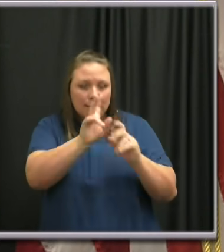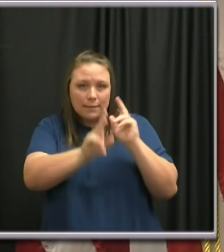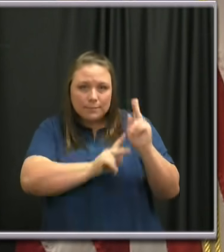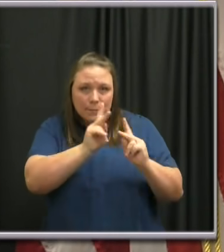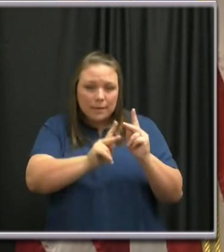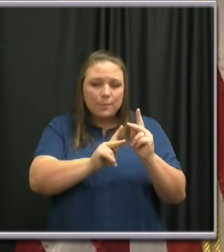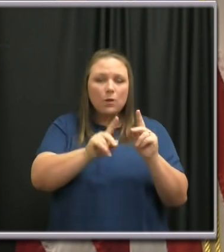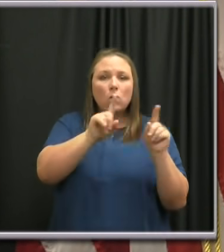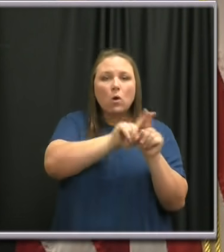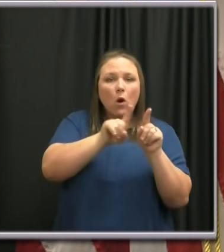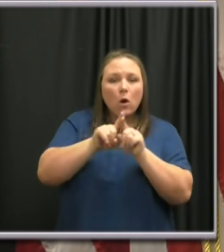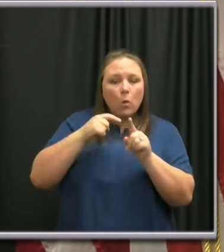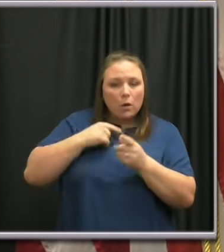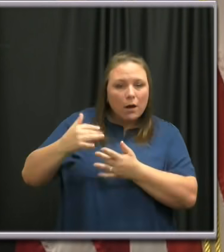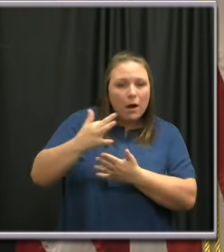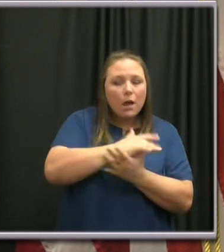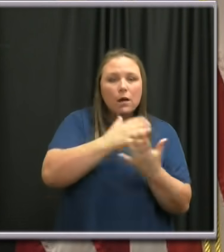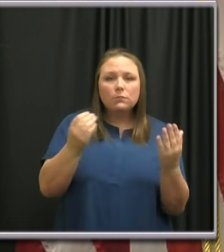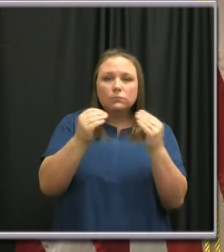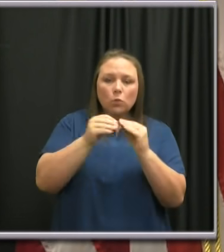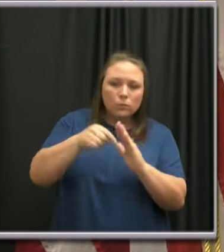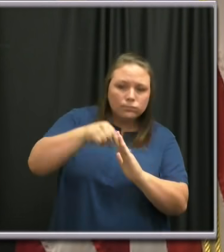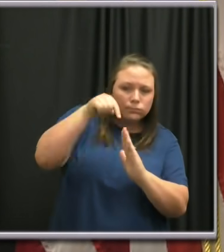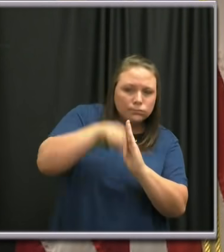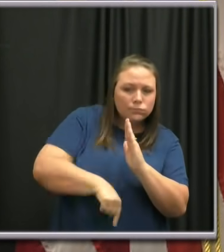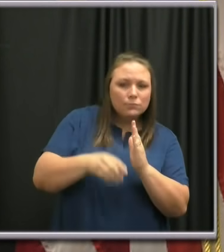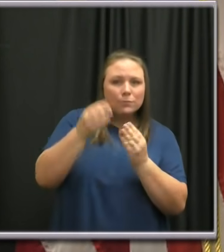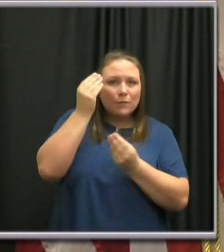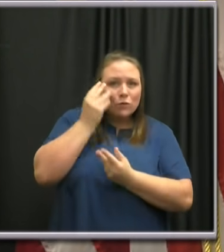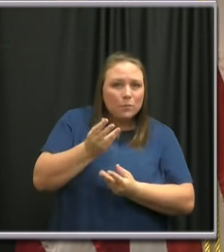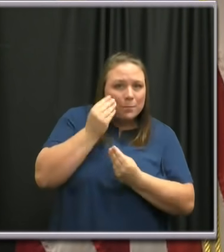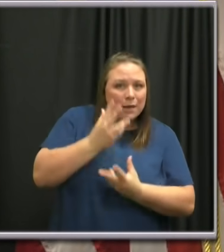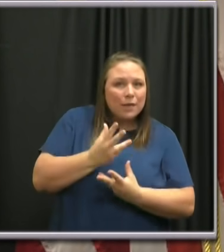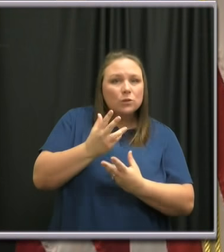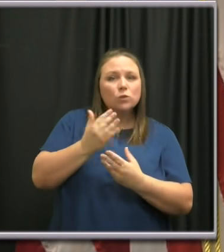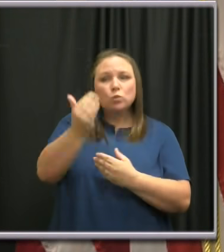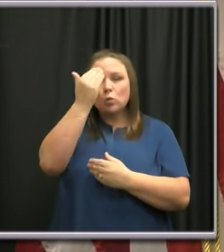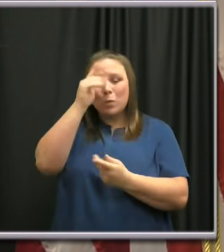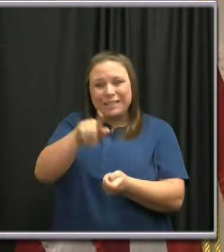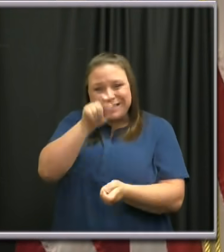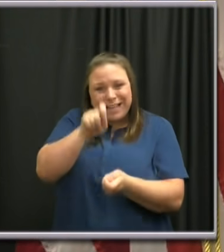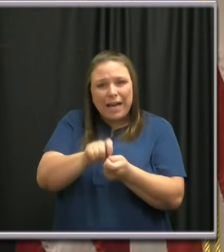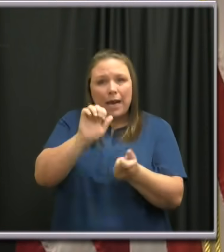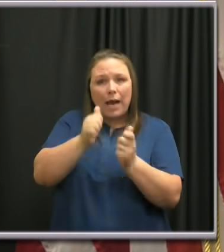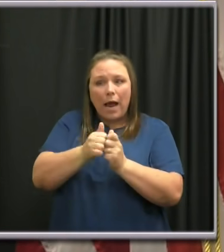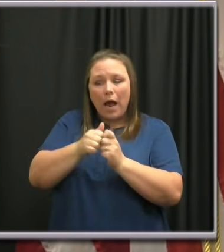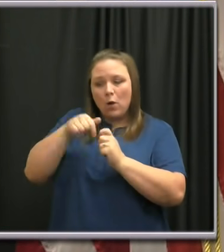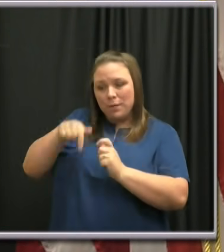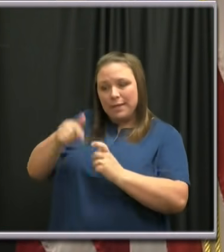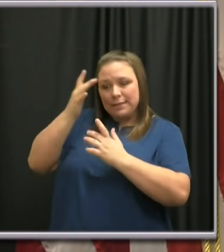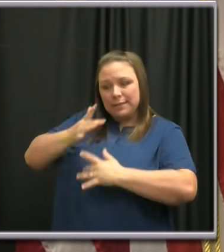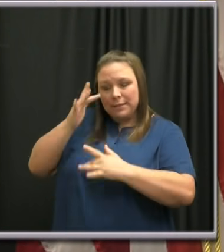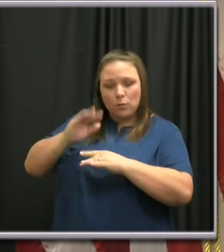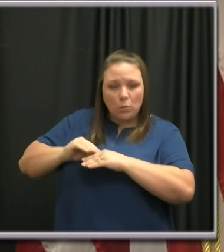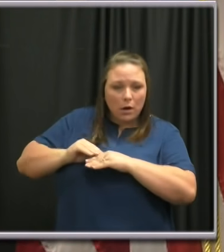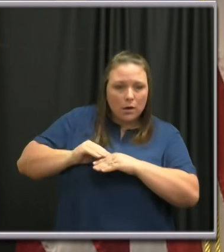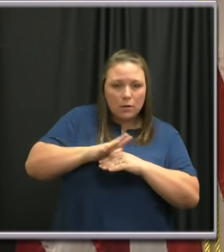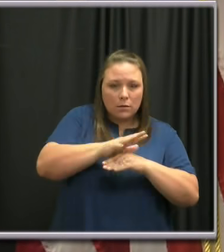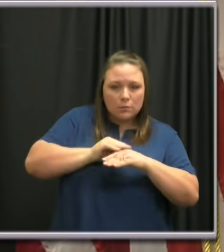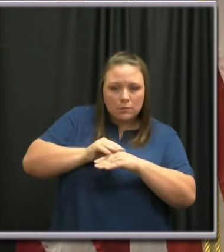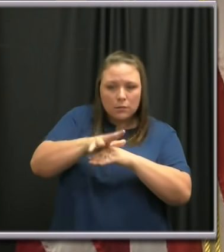gather data to determine exactly how COVID-19 is affecting different communities within Davidson